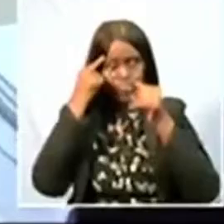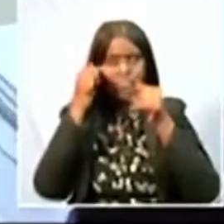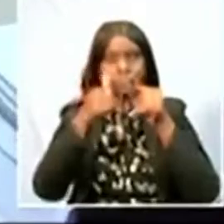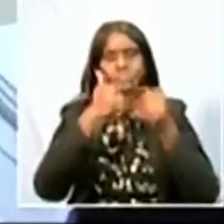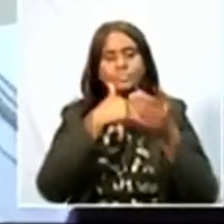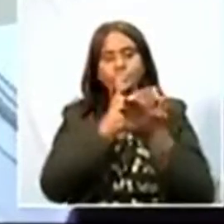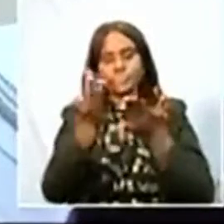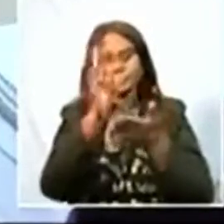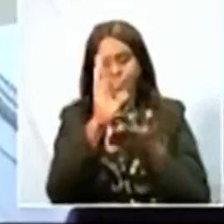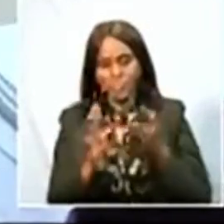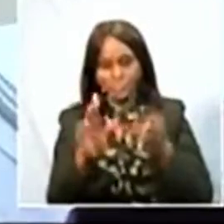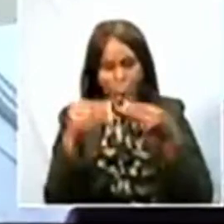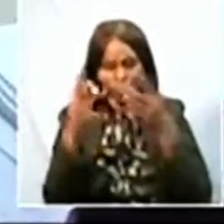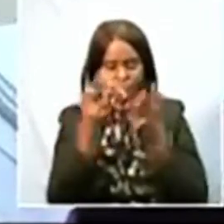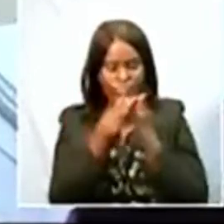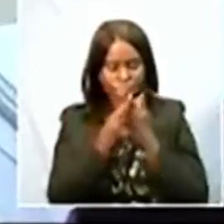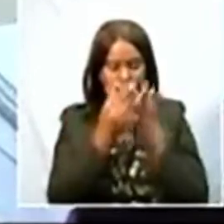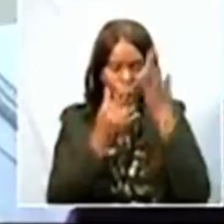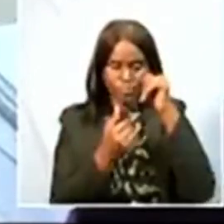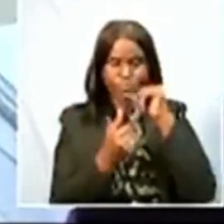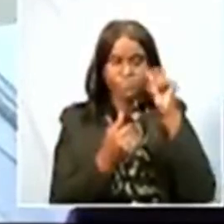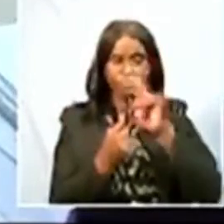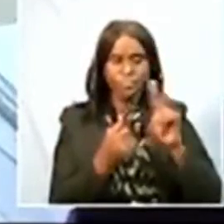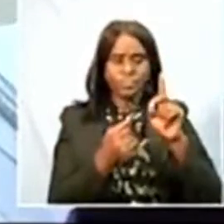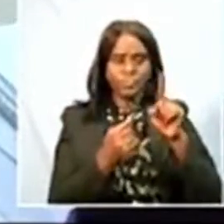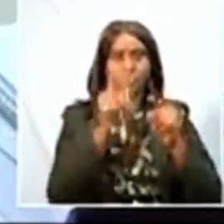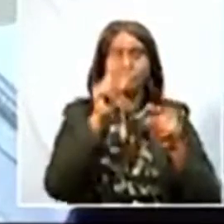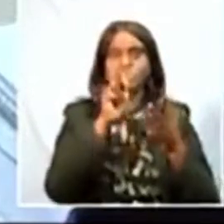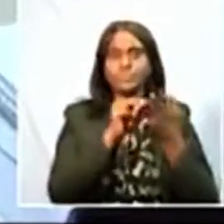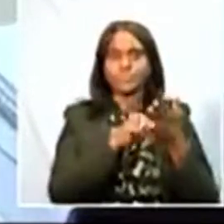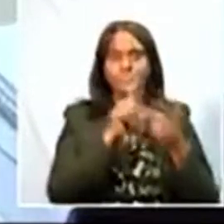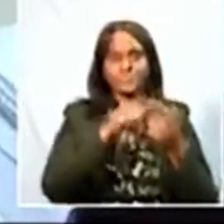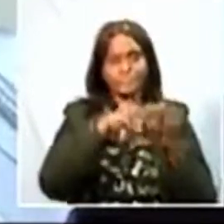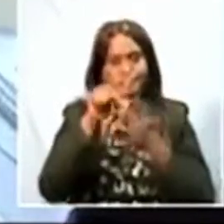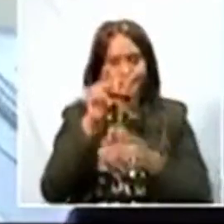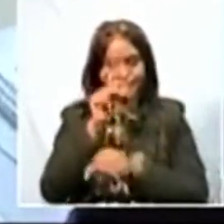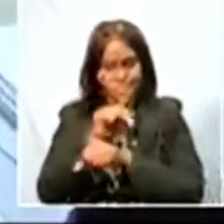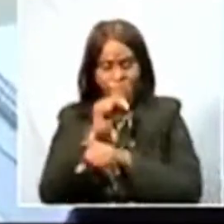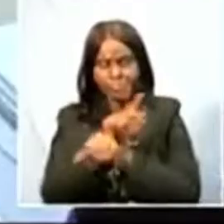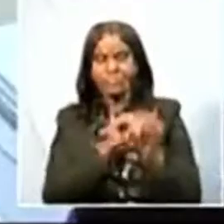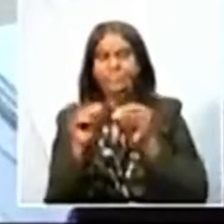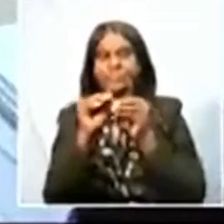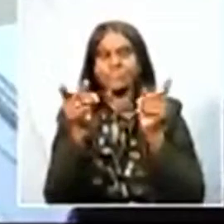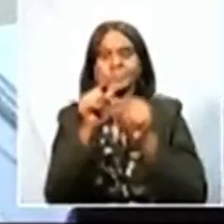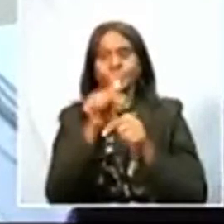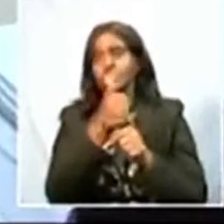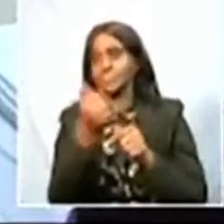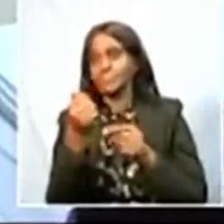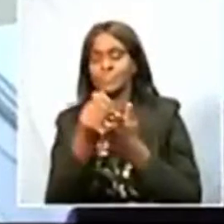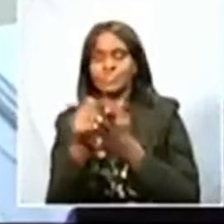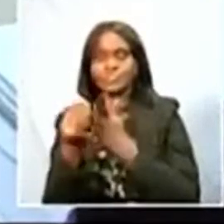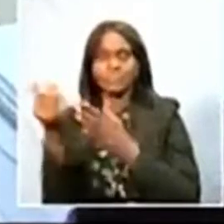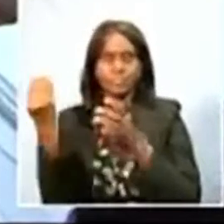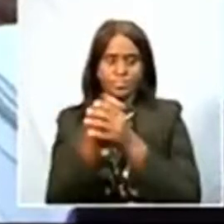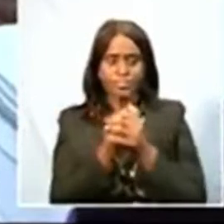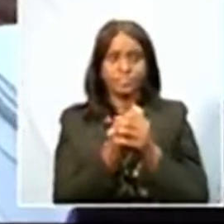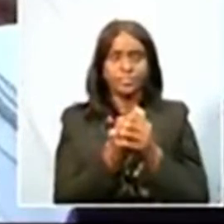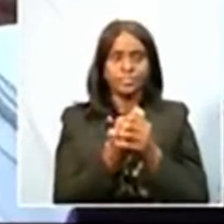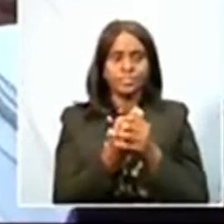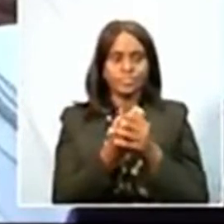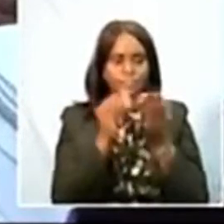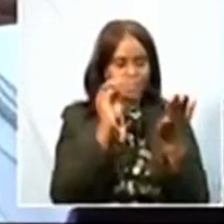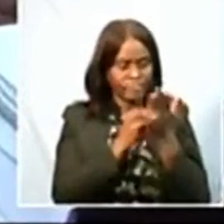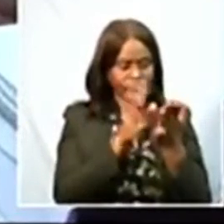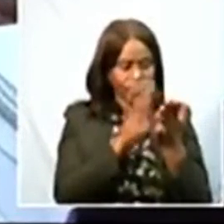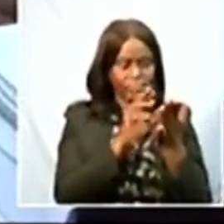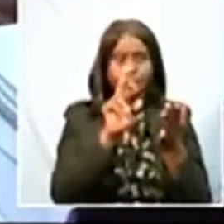failed, they always release the money. Why not use the 1 million to pay the contractors so that projects are moving? When the other money comes, then you place